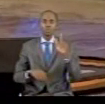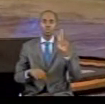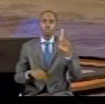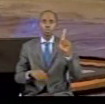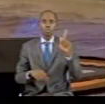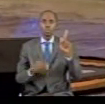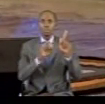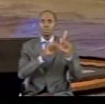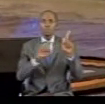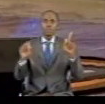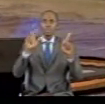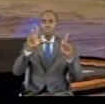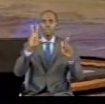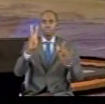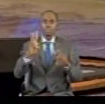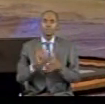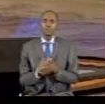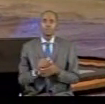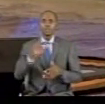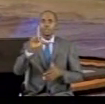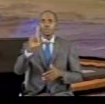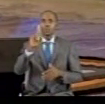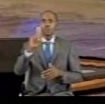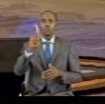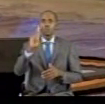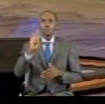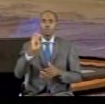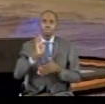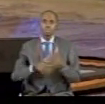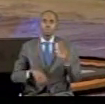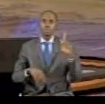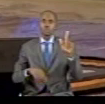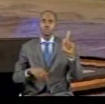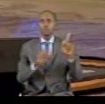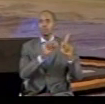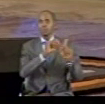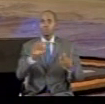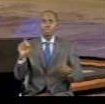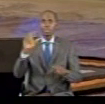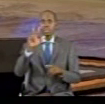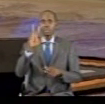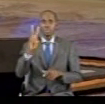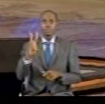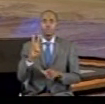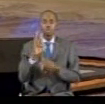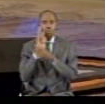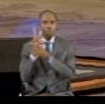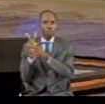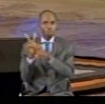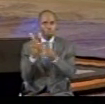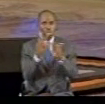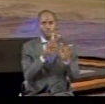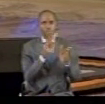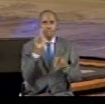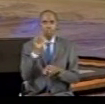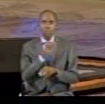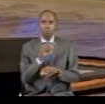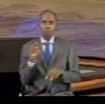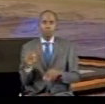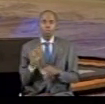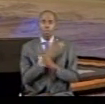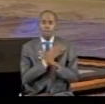Luke chapter 21, verse 36. Watch it therefore and